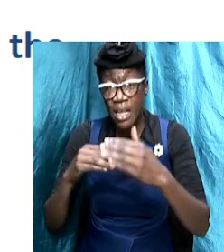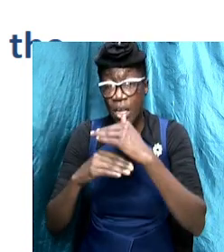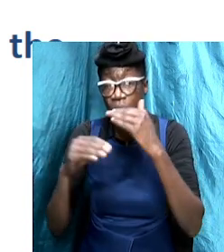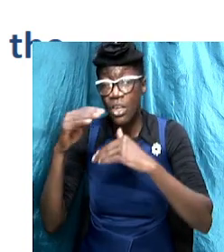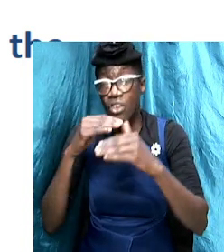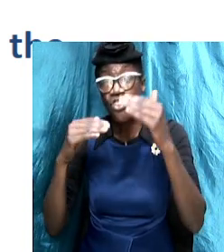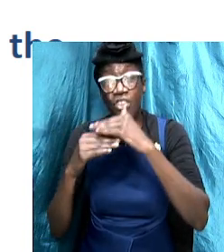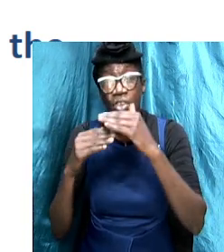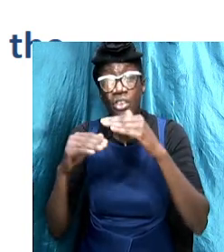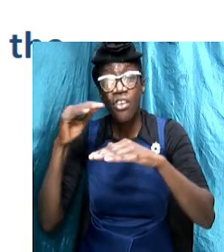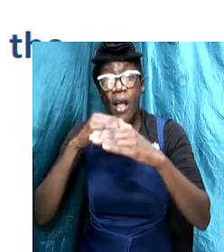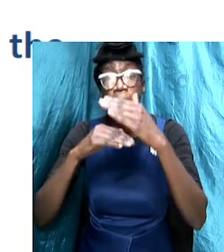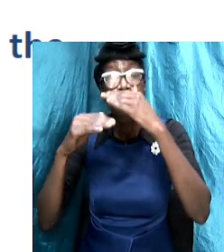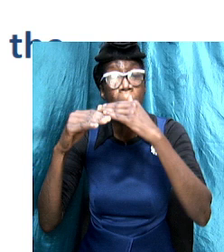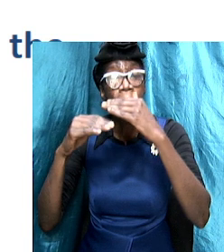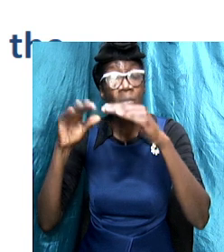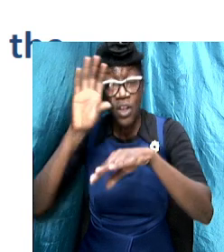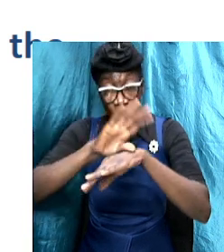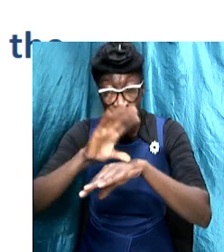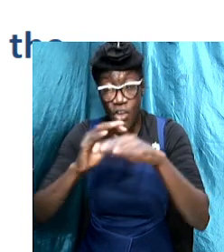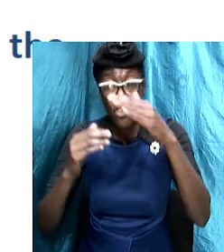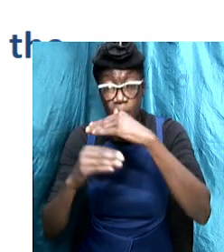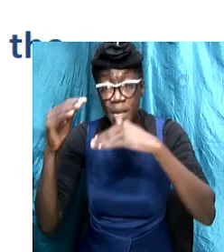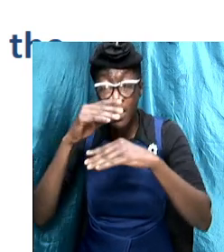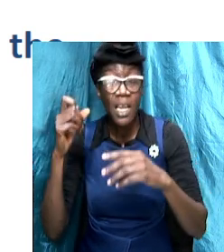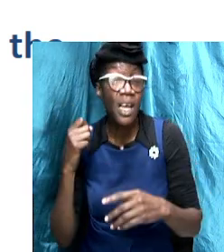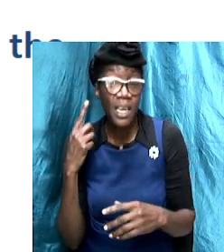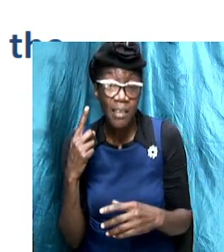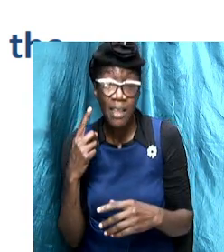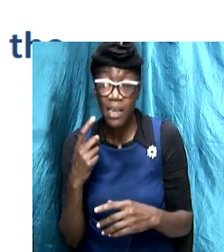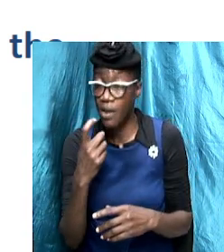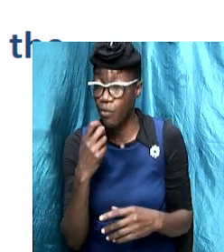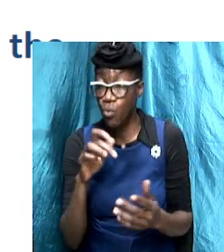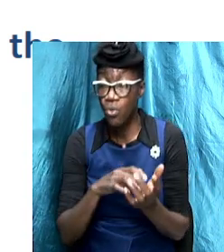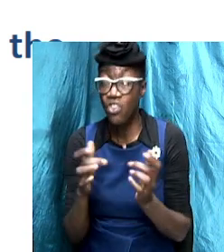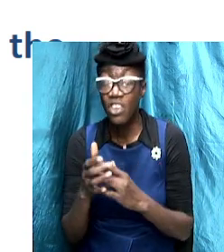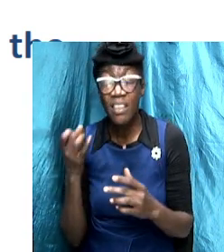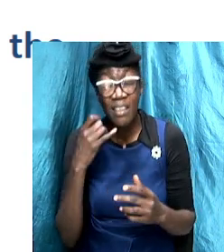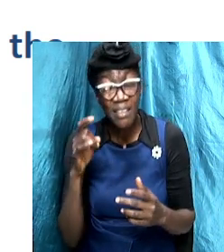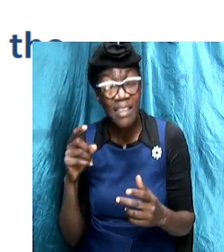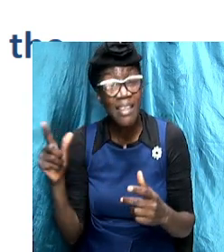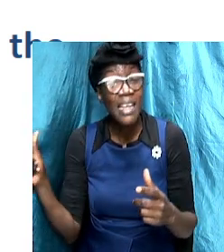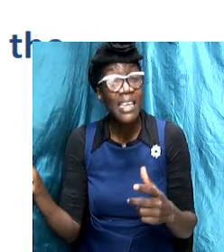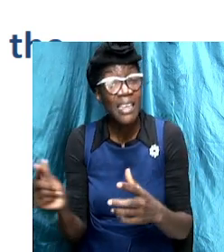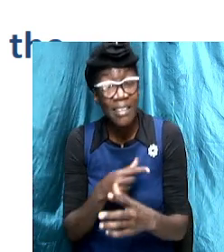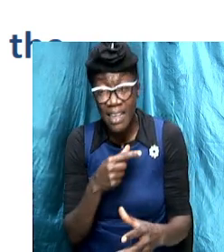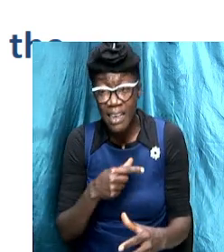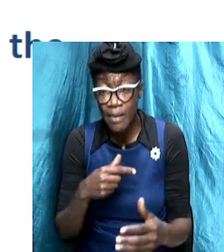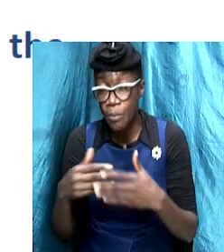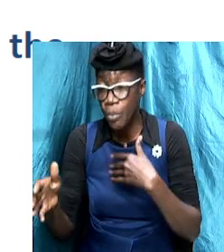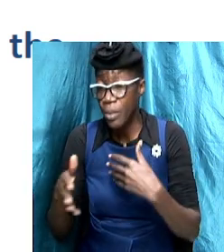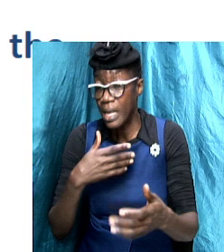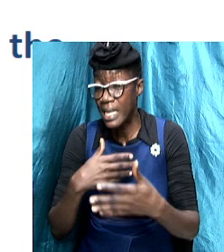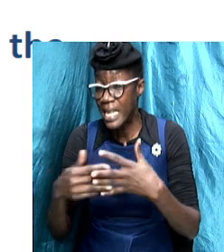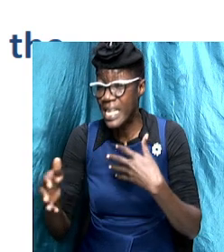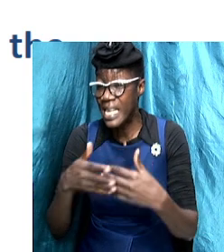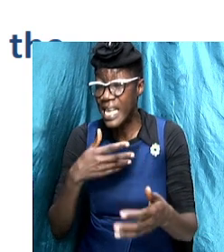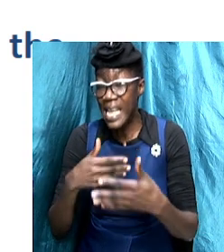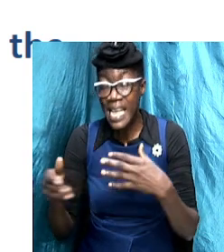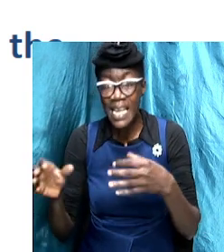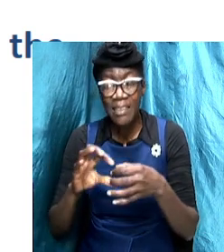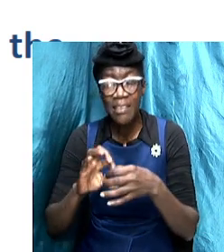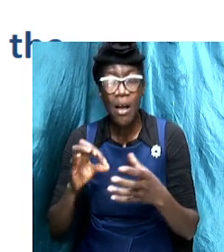an understanding of, one, who Jesus is, and secondly, the gates of hell, or the gates of Hades,